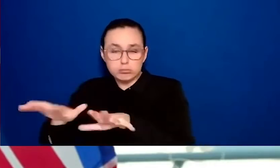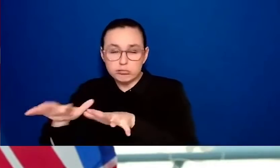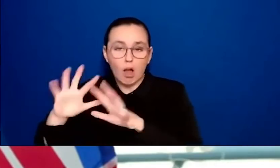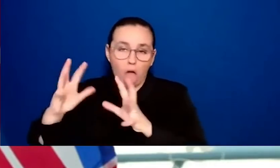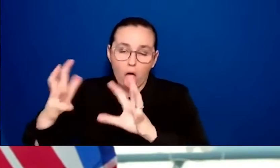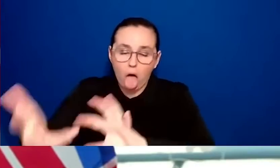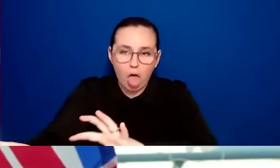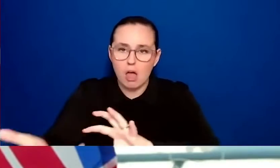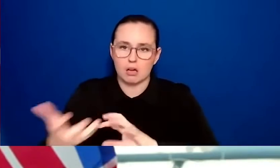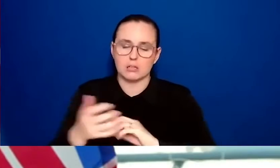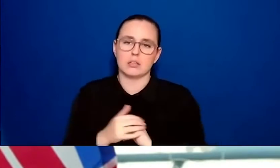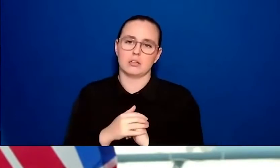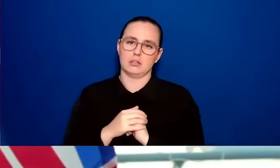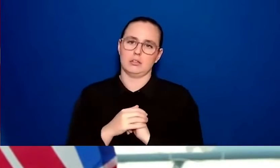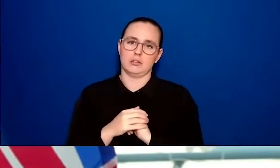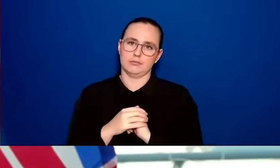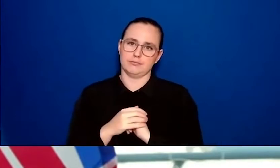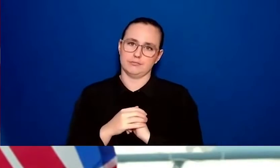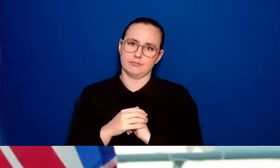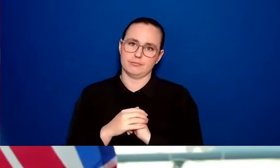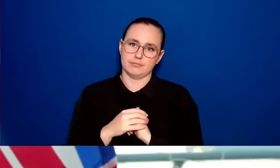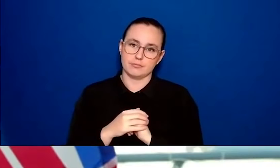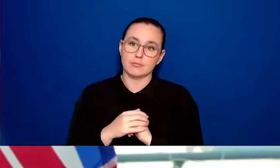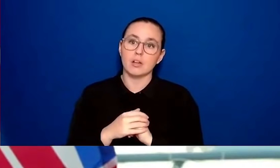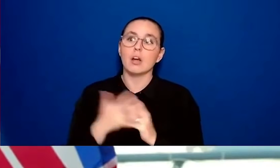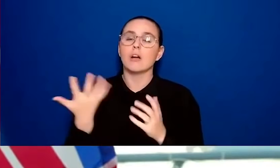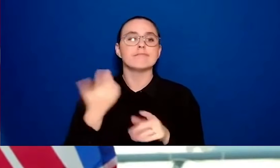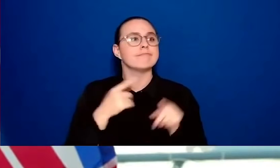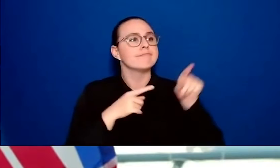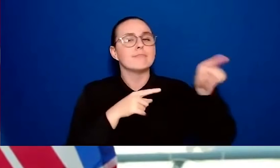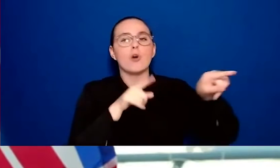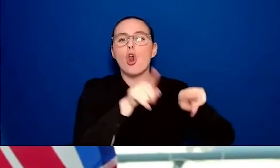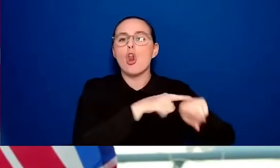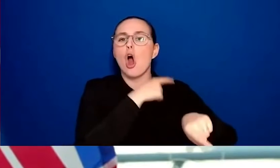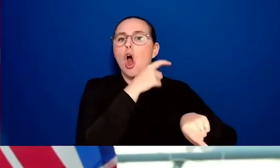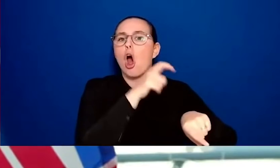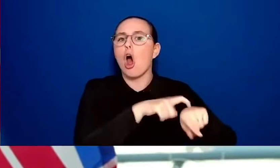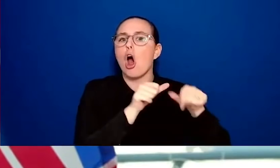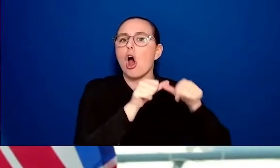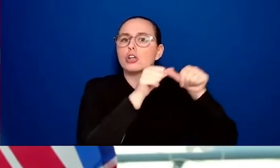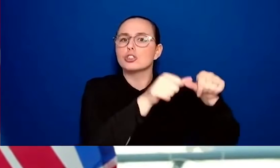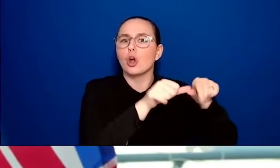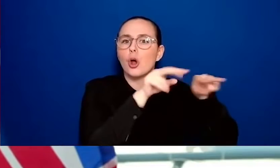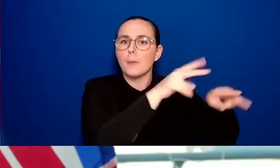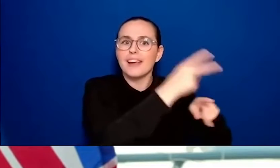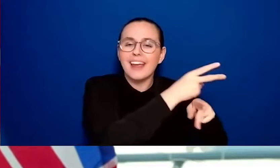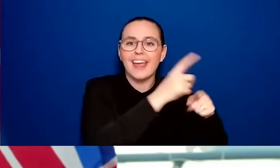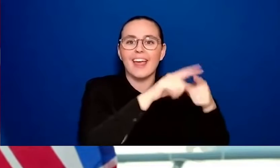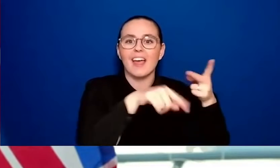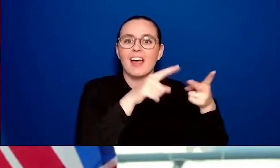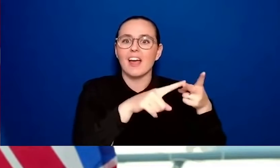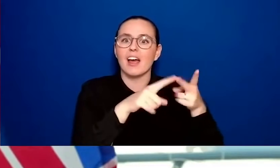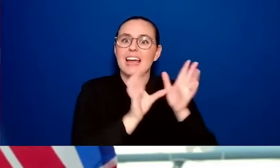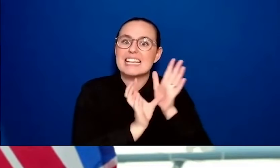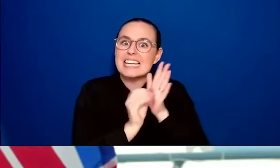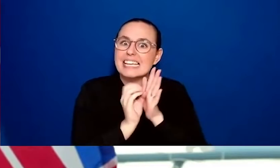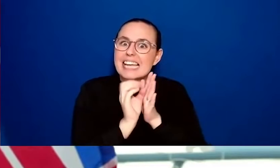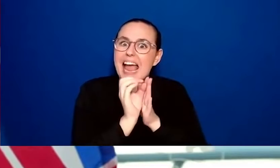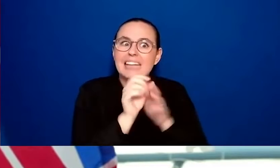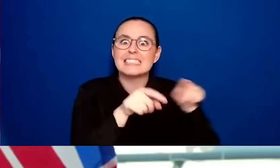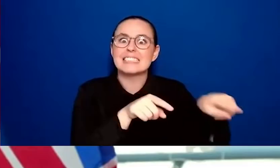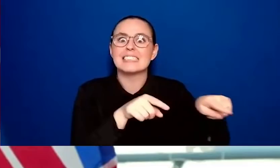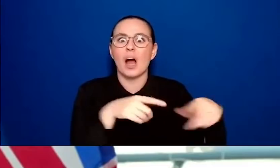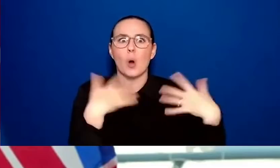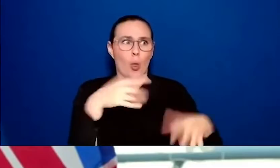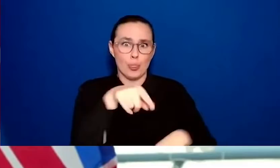our settings like Cancer Agency, where we have immune-compromised people who are much more susceptible and cannot mount a strong